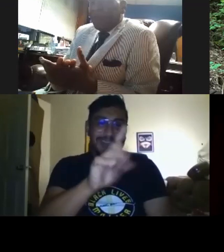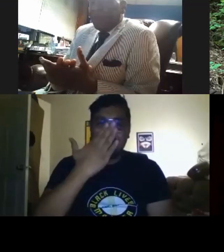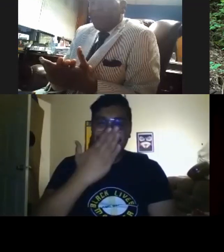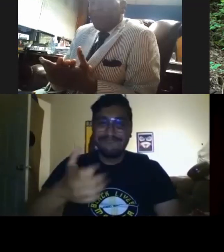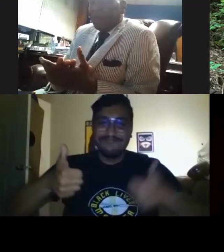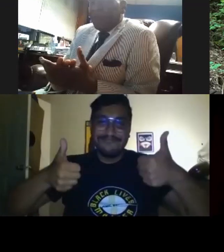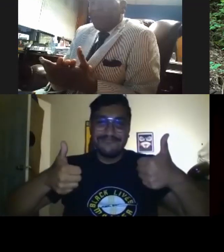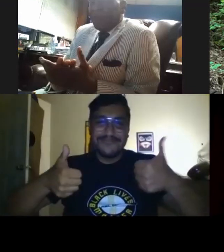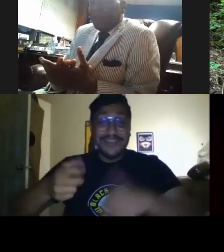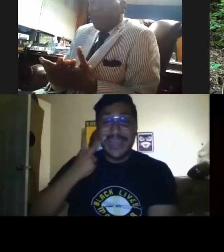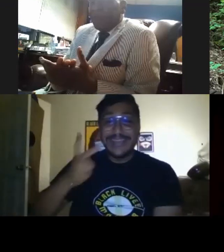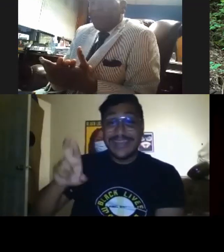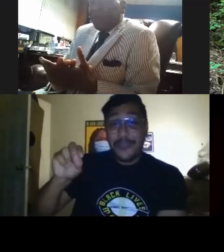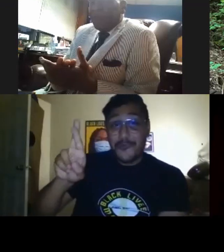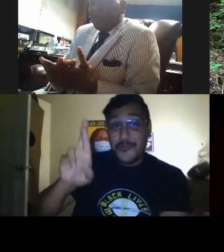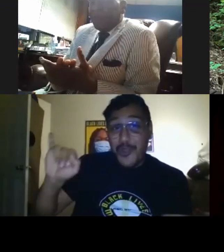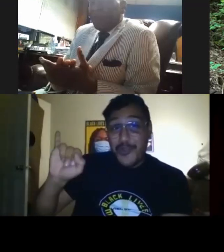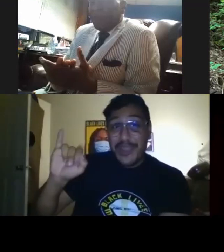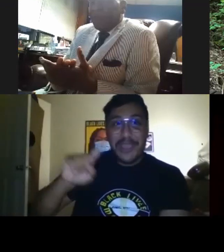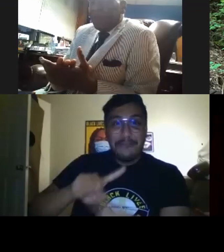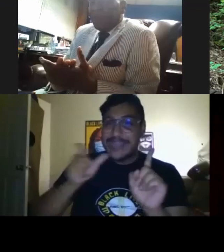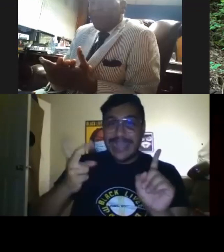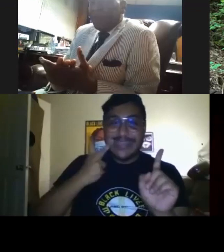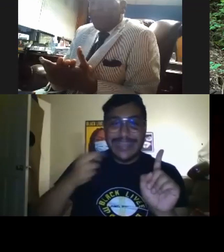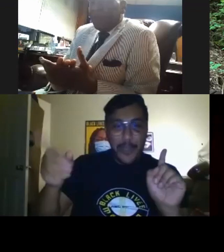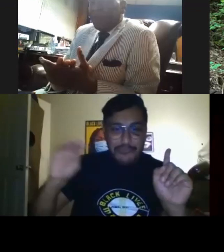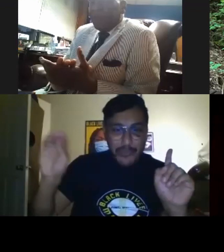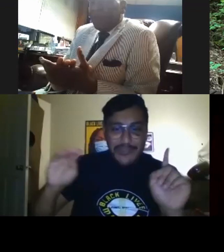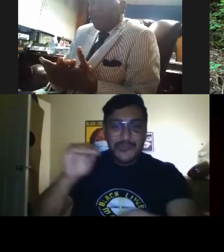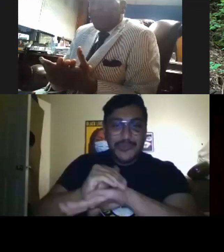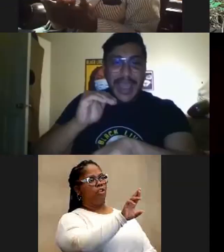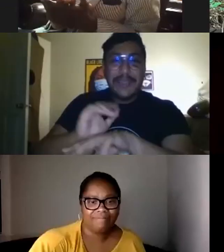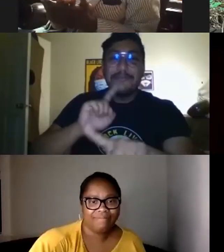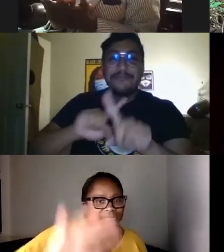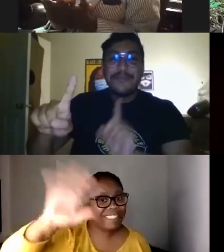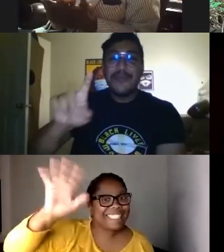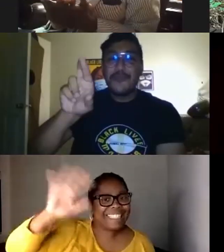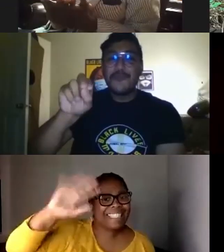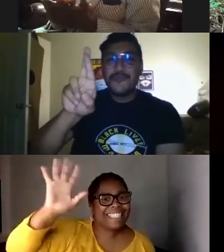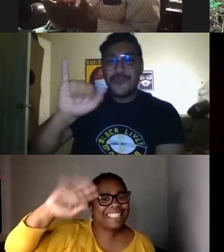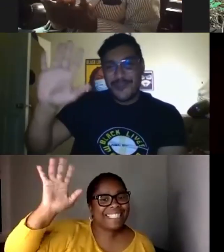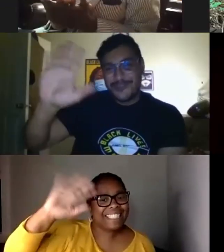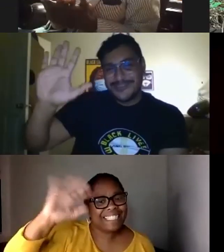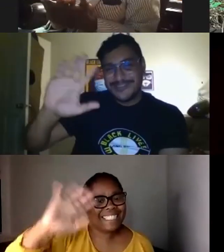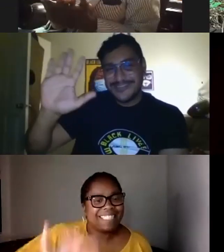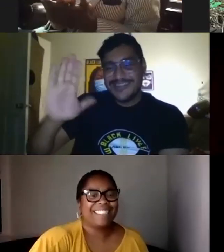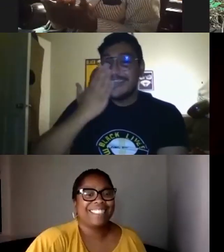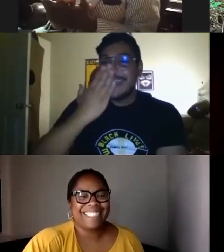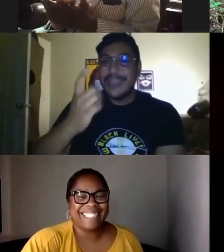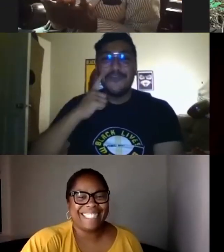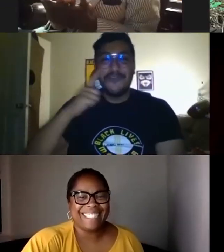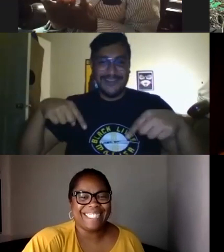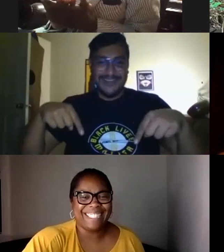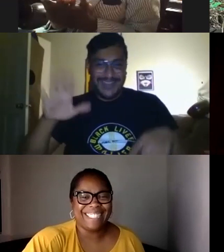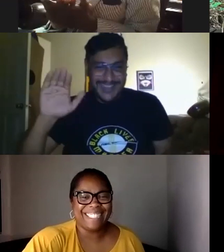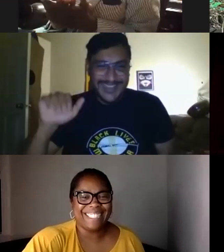see Rory here, but I didn't see her moving tonight. But Rory, thank you so much for being on This Is Not a Drill. Oh, I see